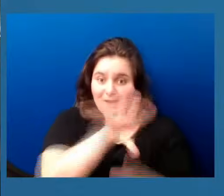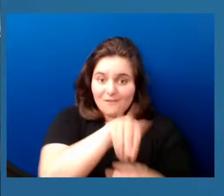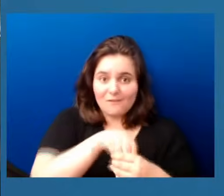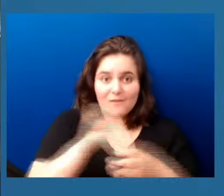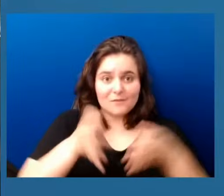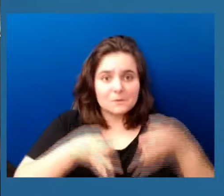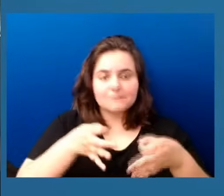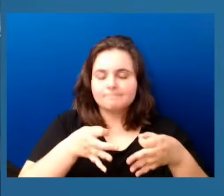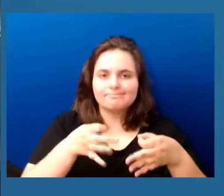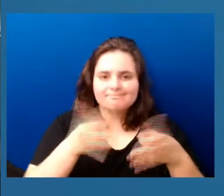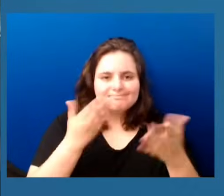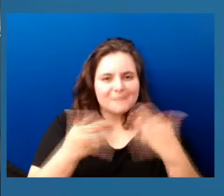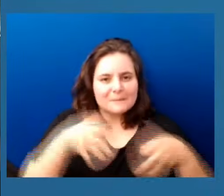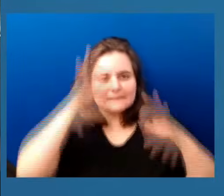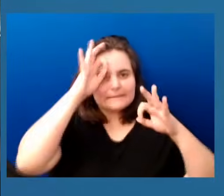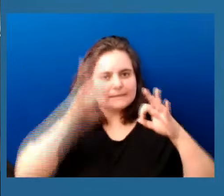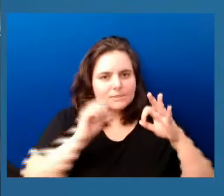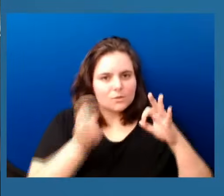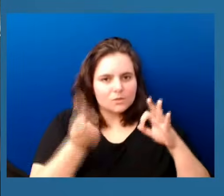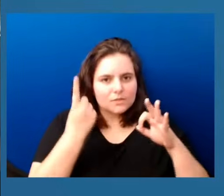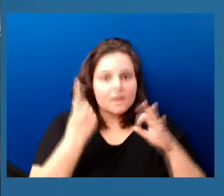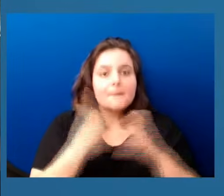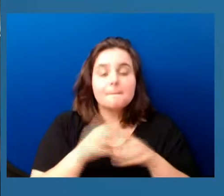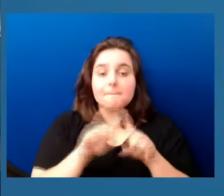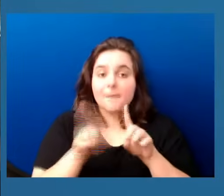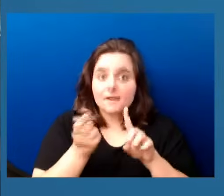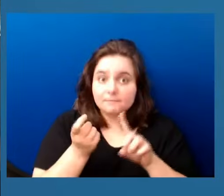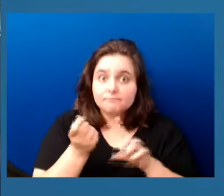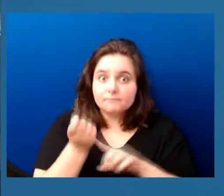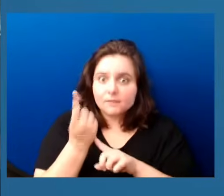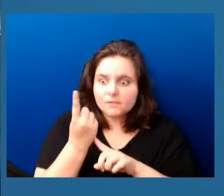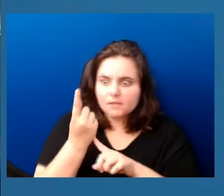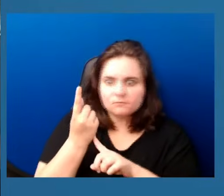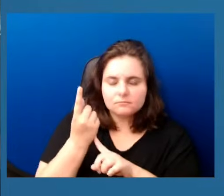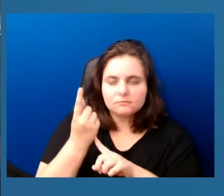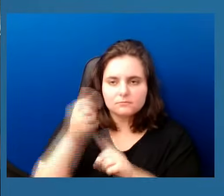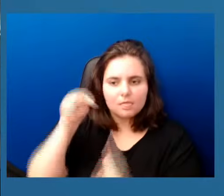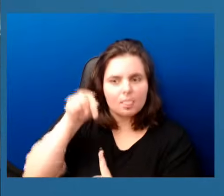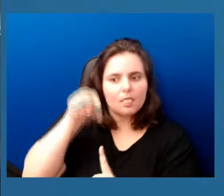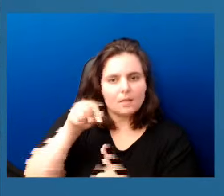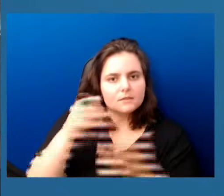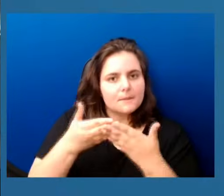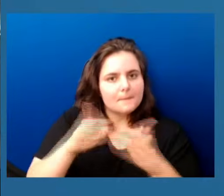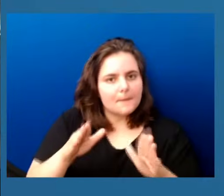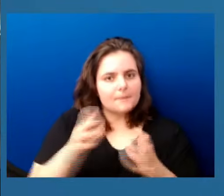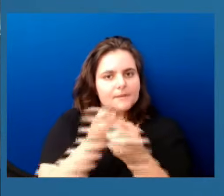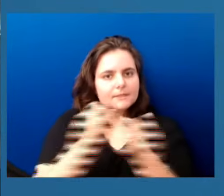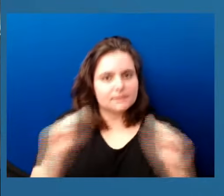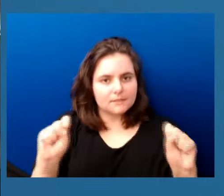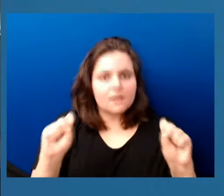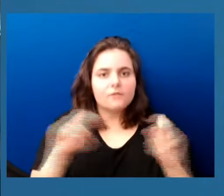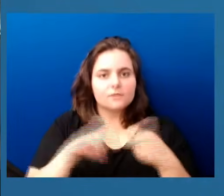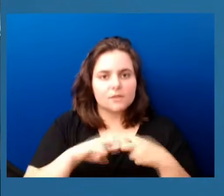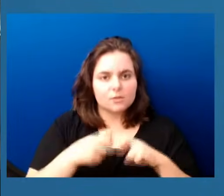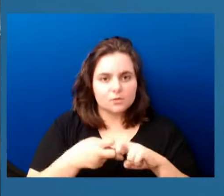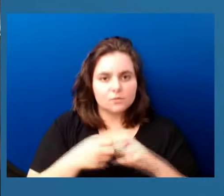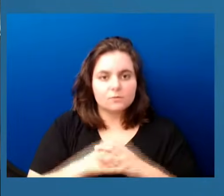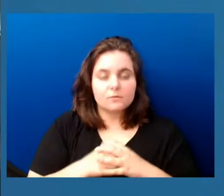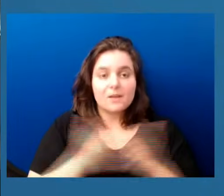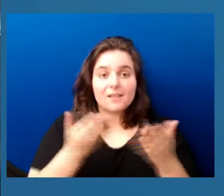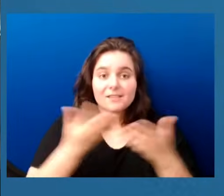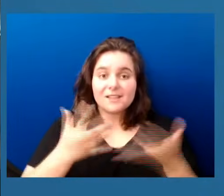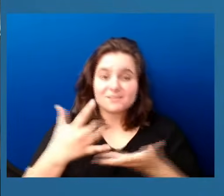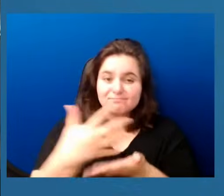no mistake, discovery is a public safety issue. When materials are gathered and shared in a timely and diligent